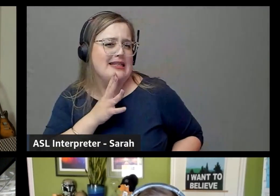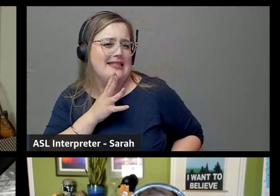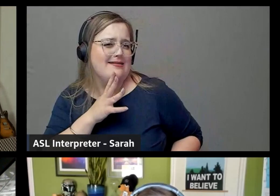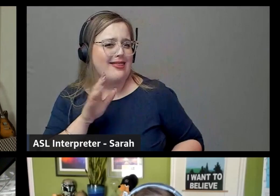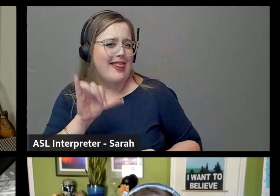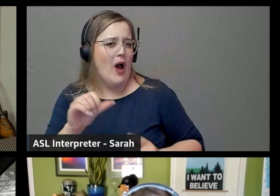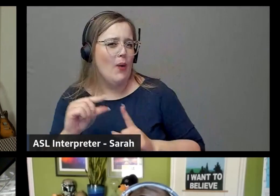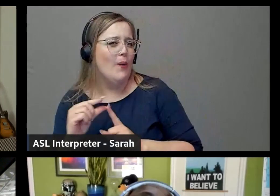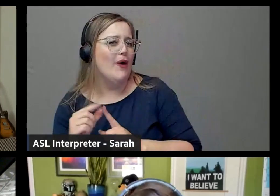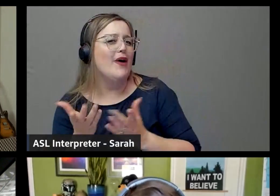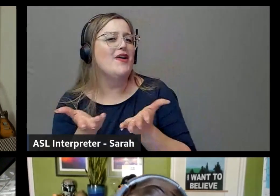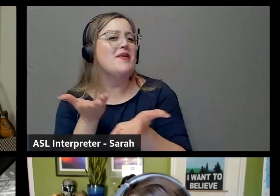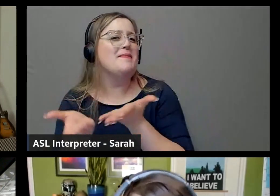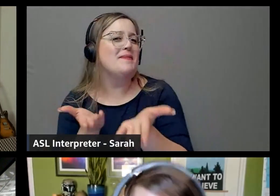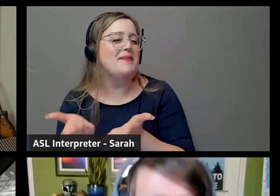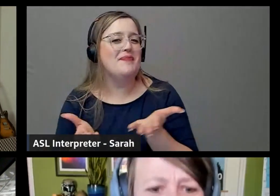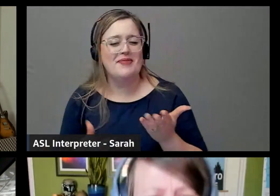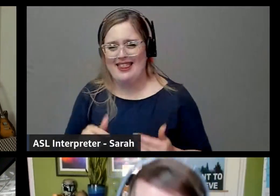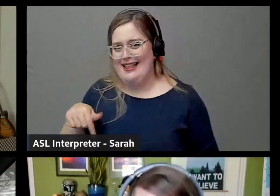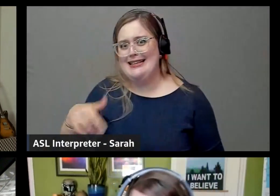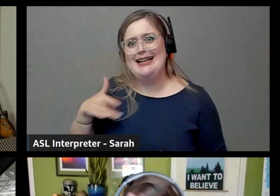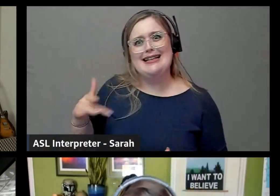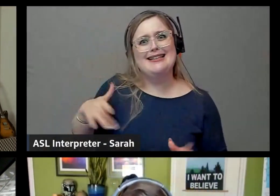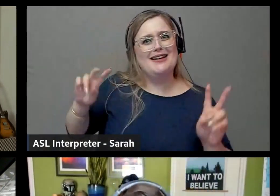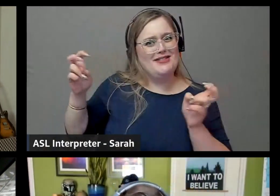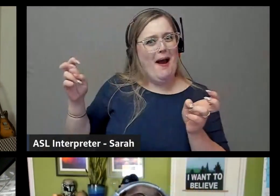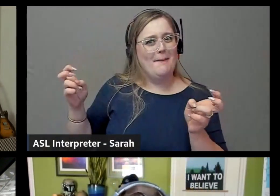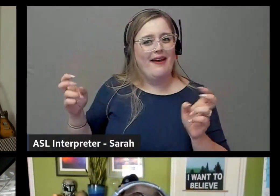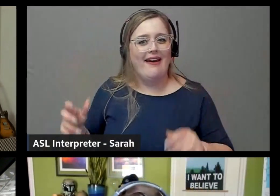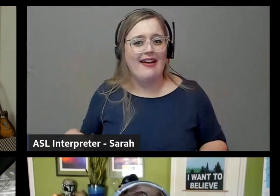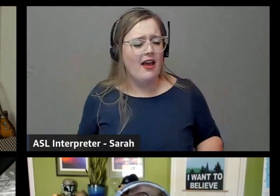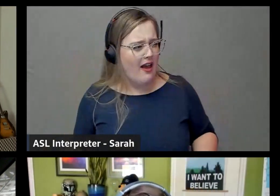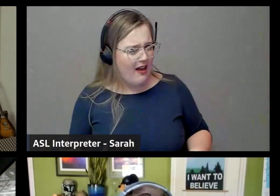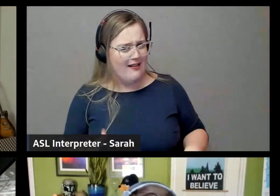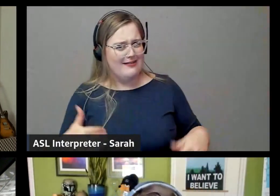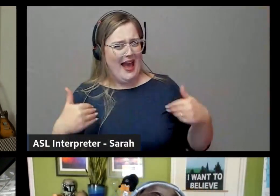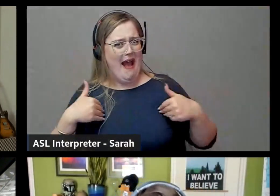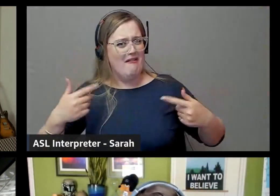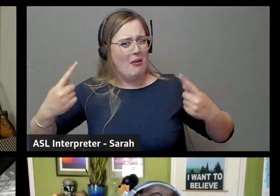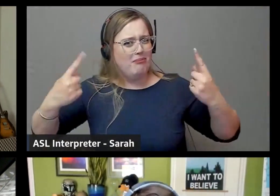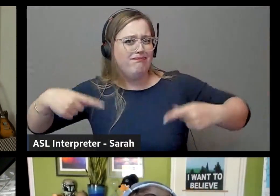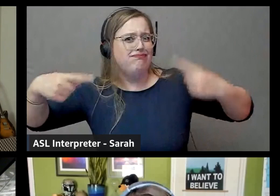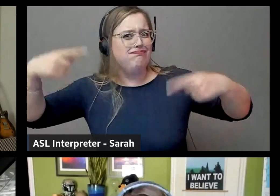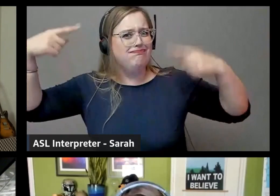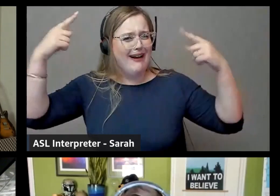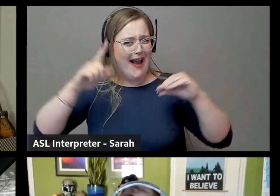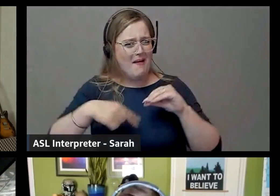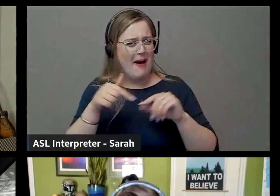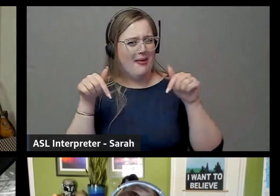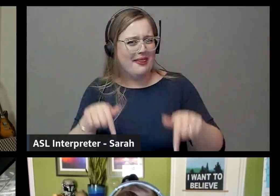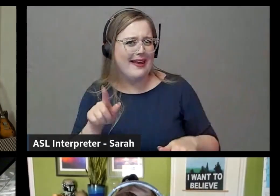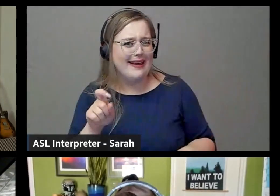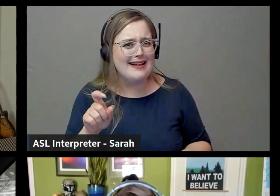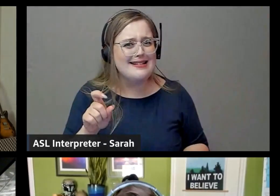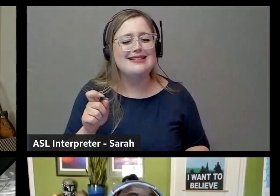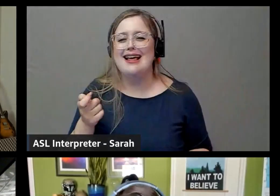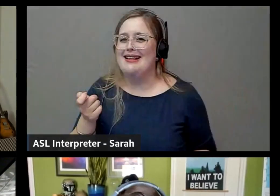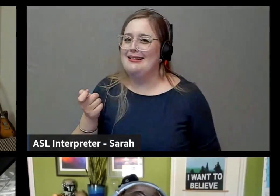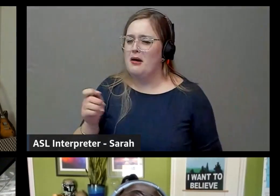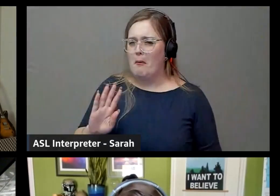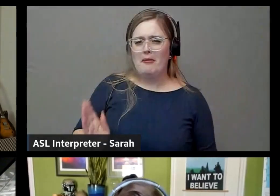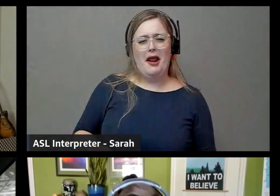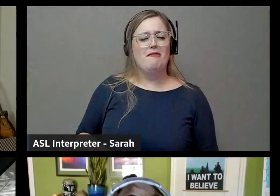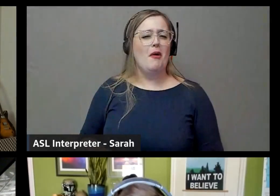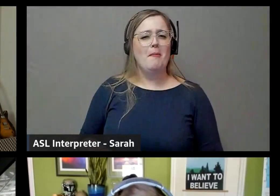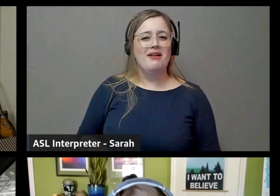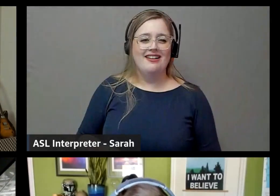Yeah, I want to see what chat. Is there a controversy of this that I'm? There's no controversies ever. There's